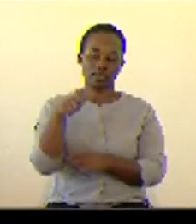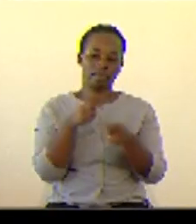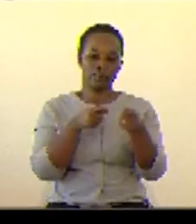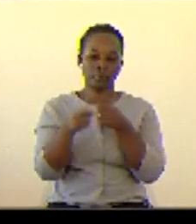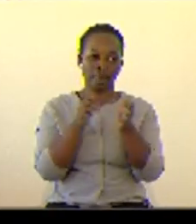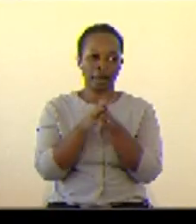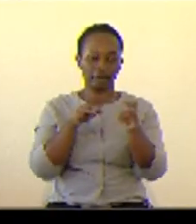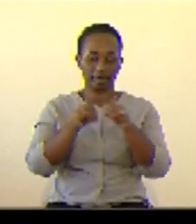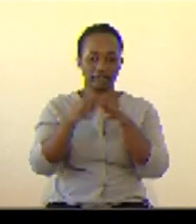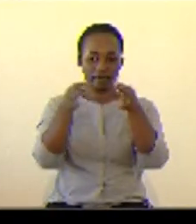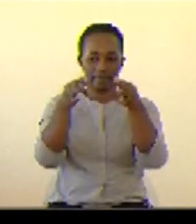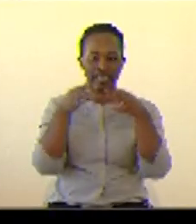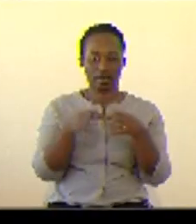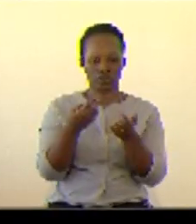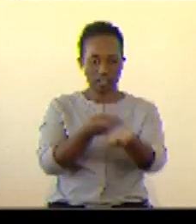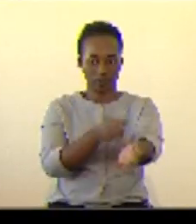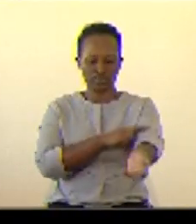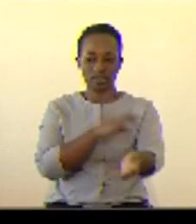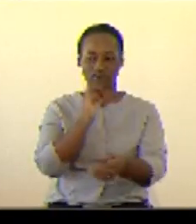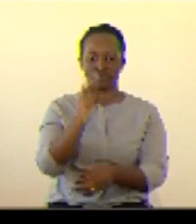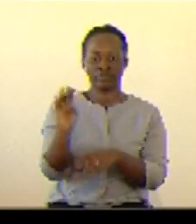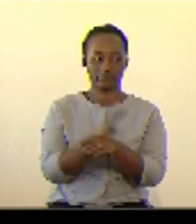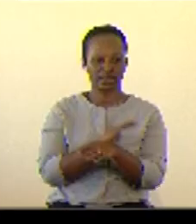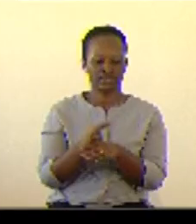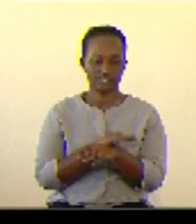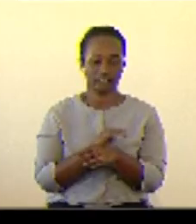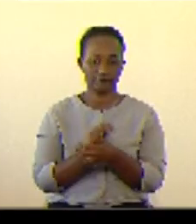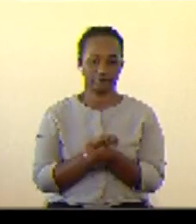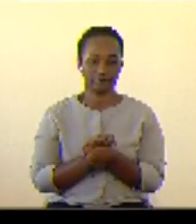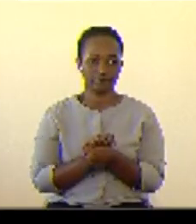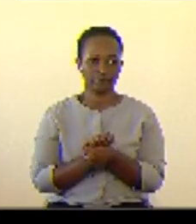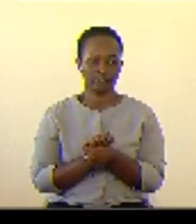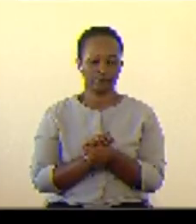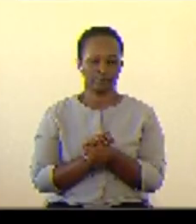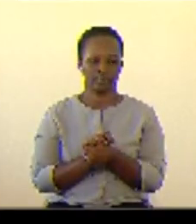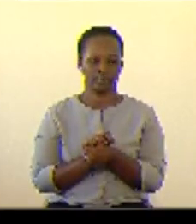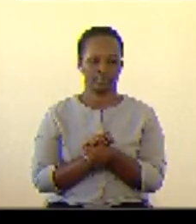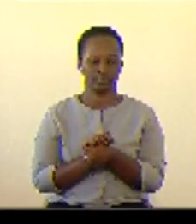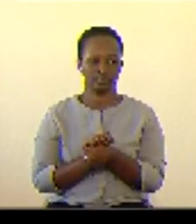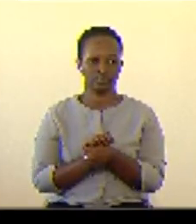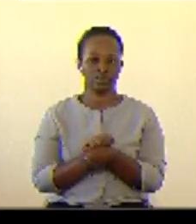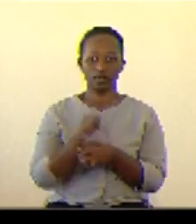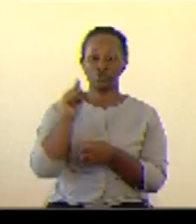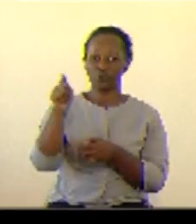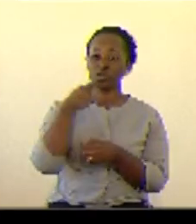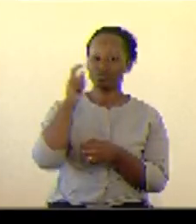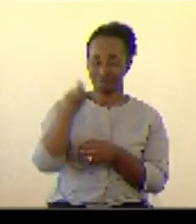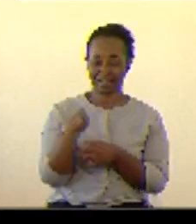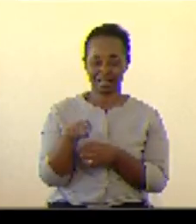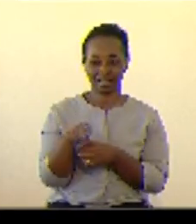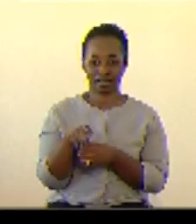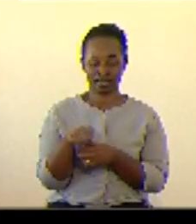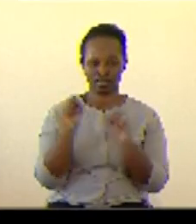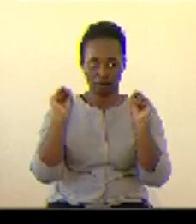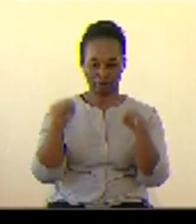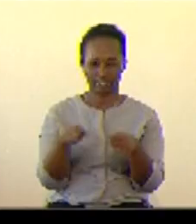financial resources of the business properly. So in this case, you must be able